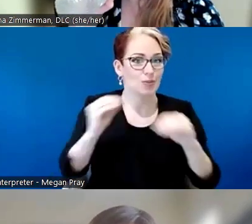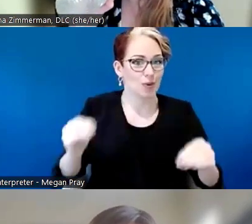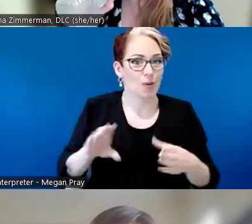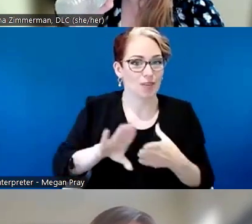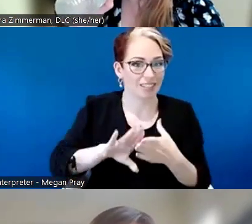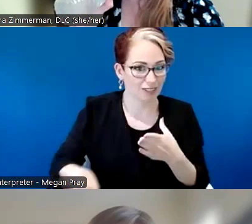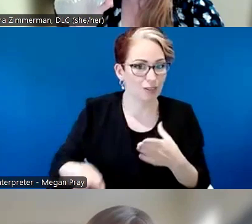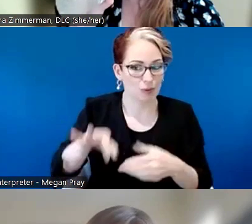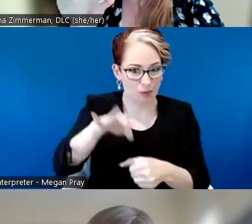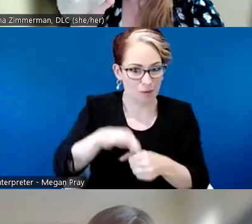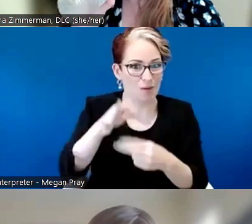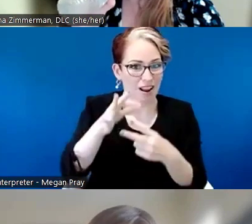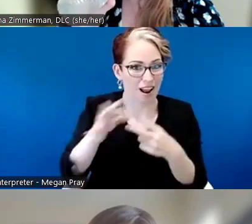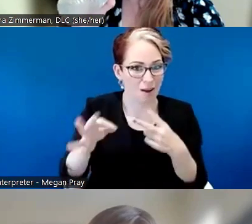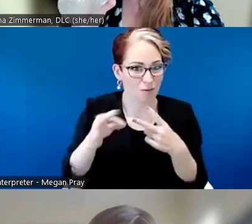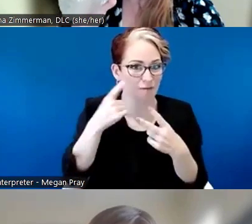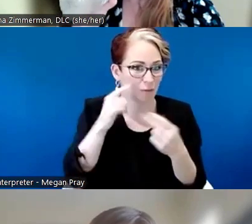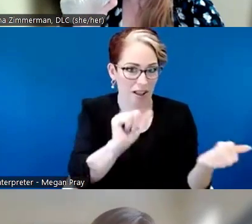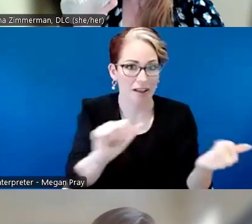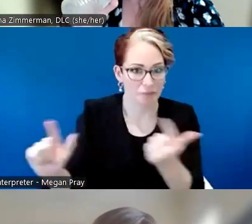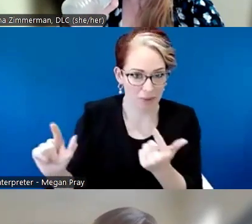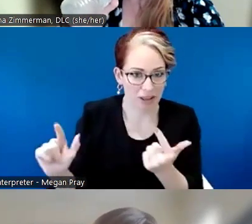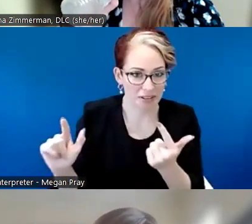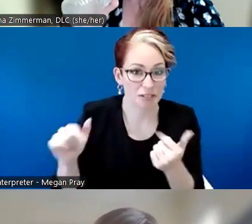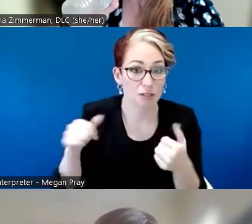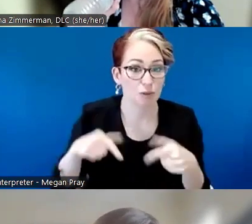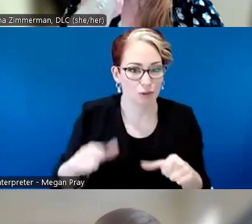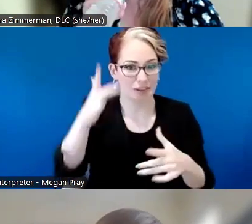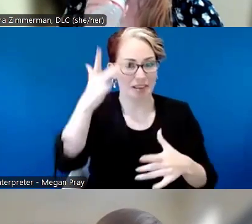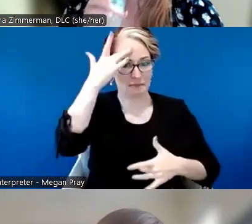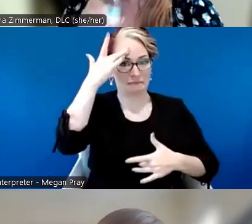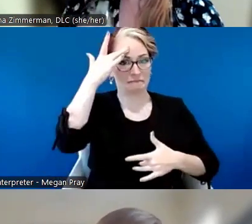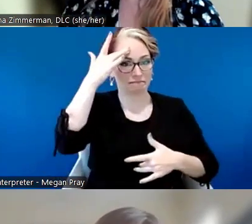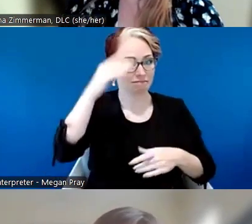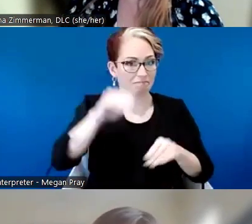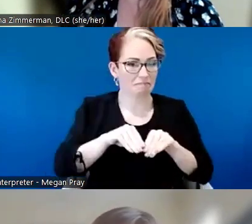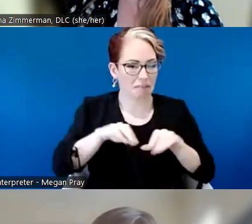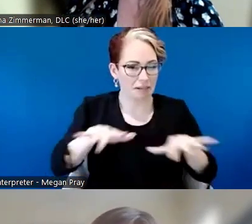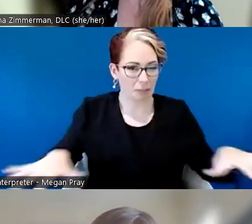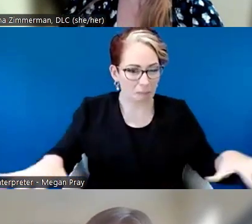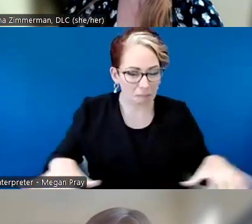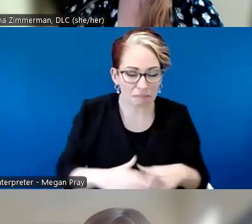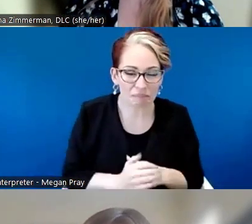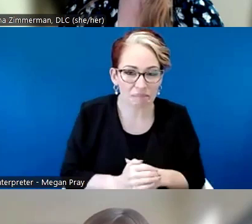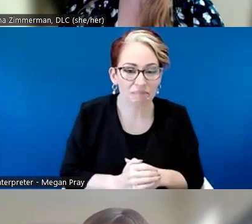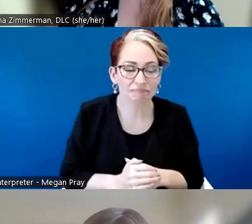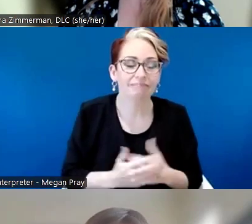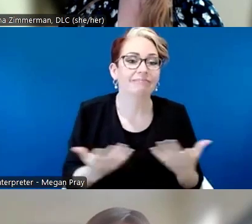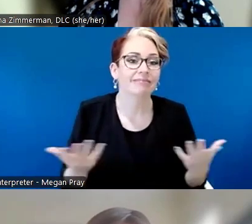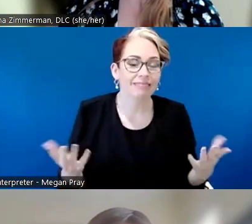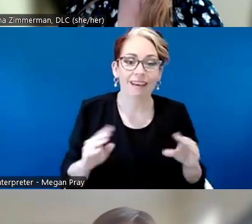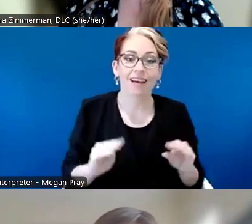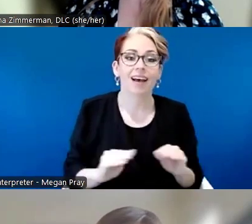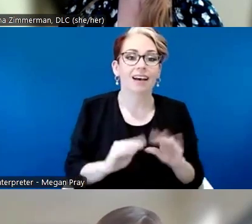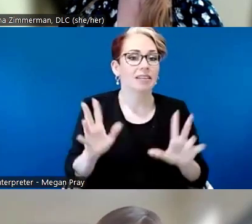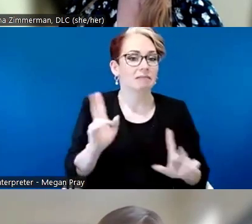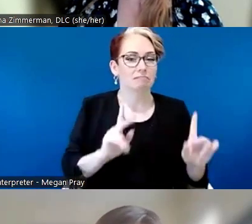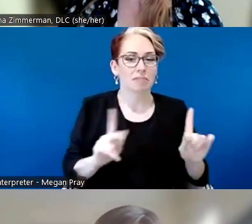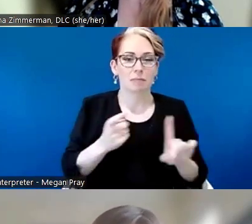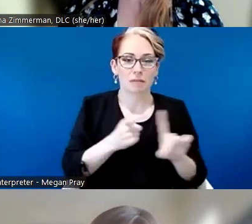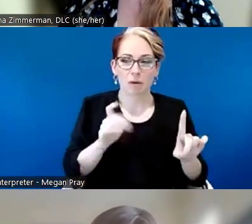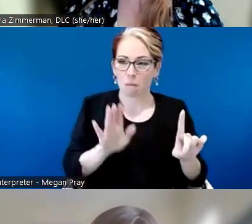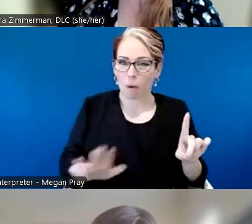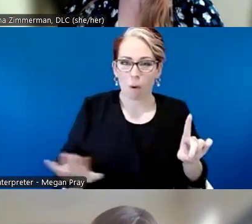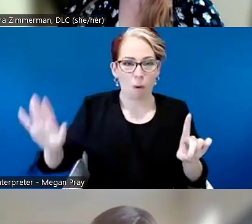everyone during the pandemic. Obviously, people from all parts of the country